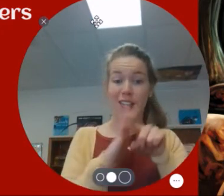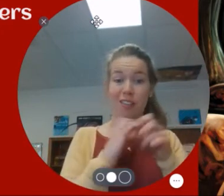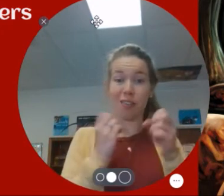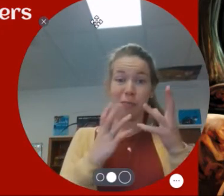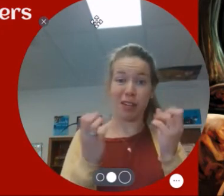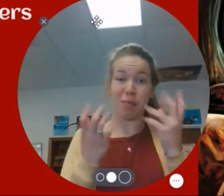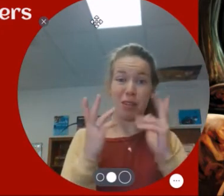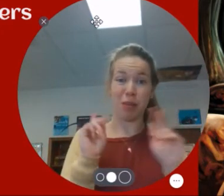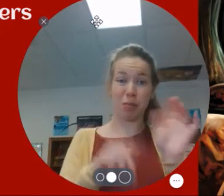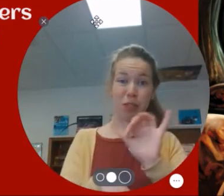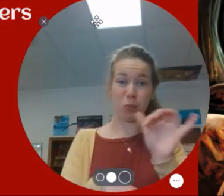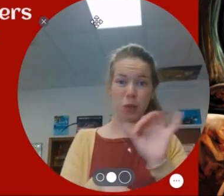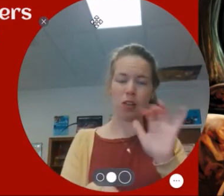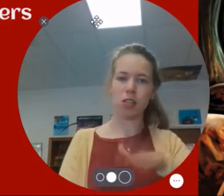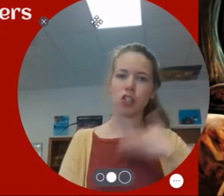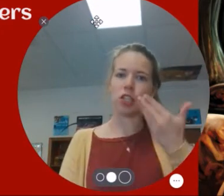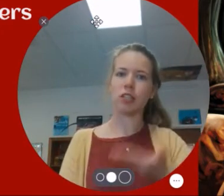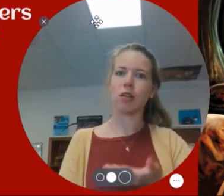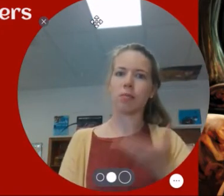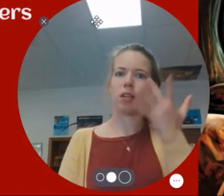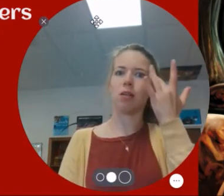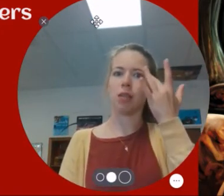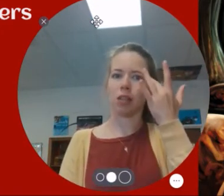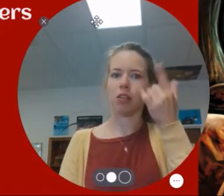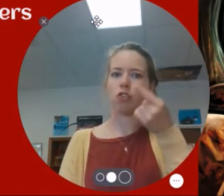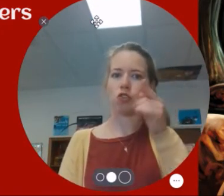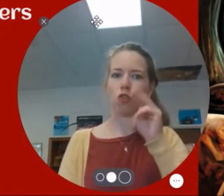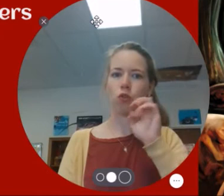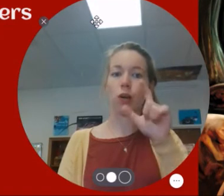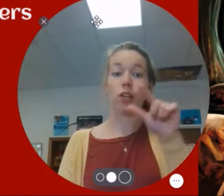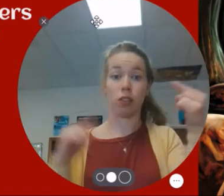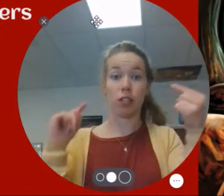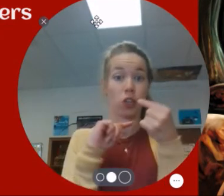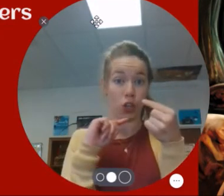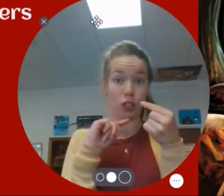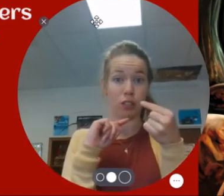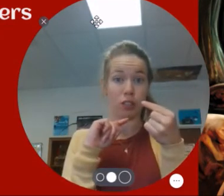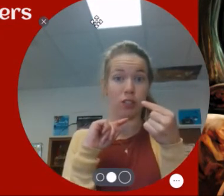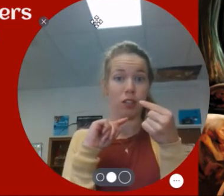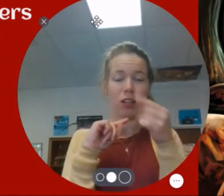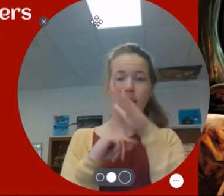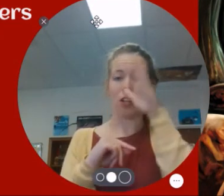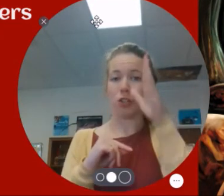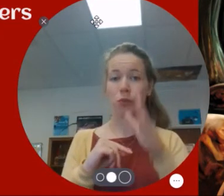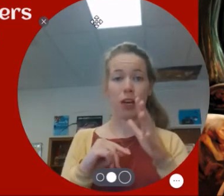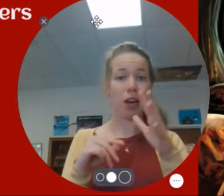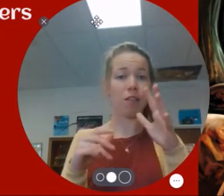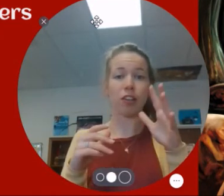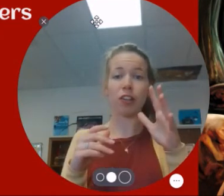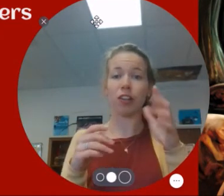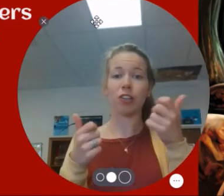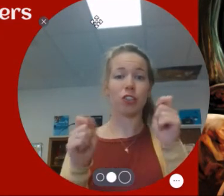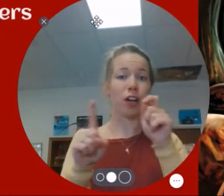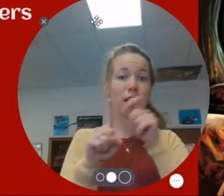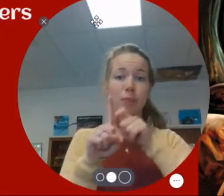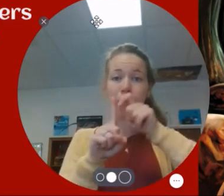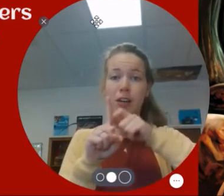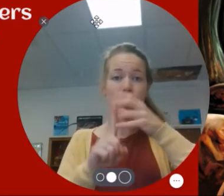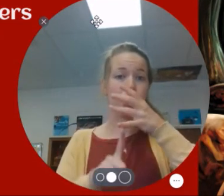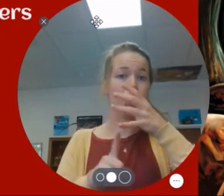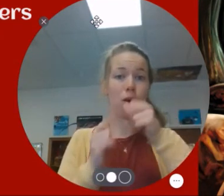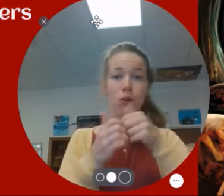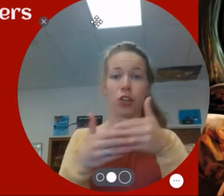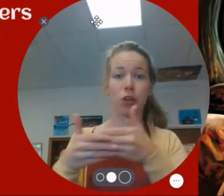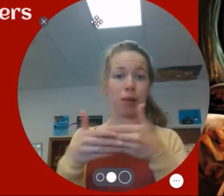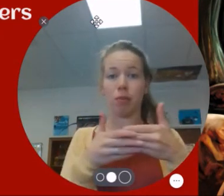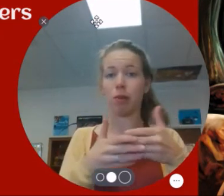She has killed many, many people as well, and she gets upset because Grendel gets hurt. And you never try to pick